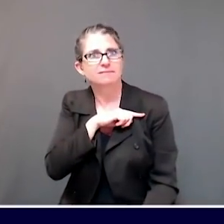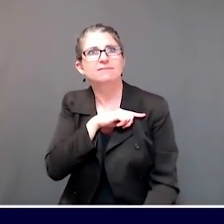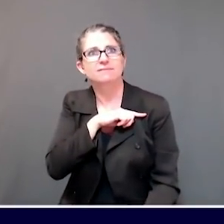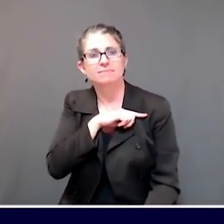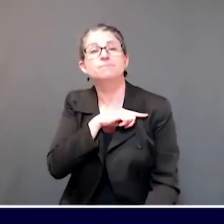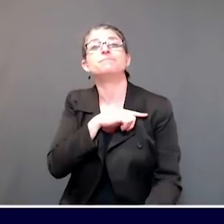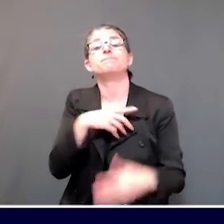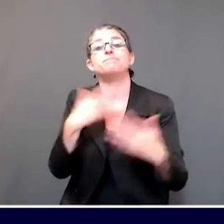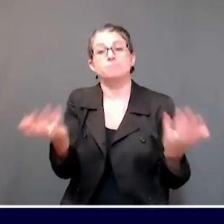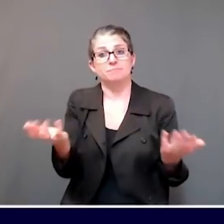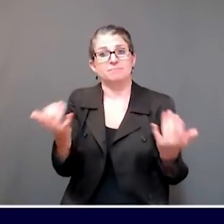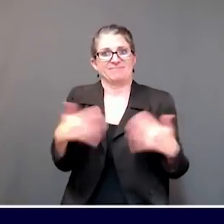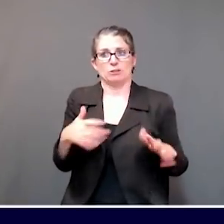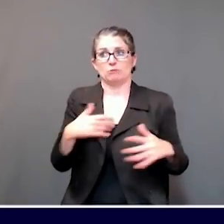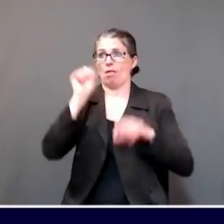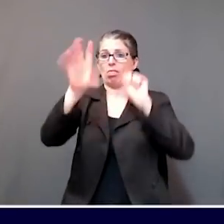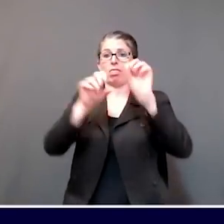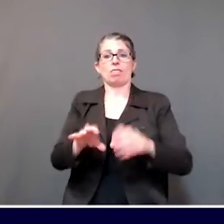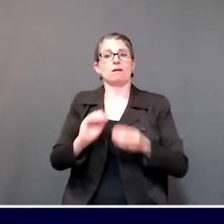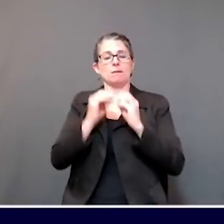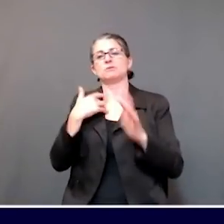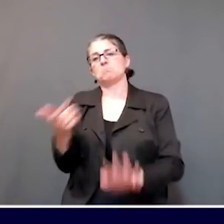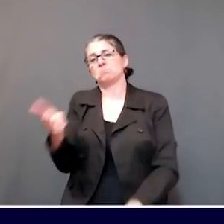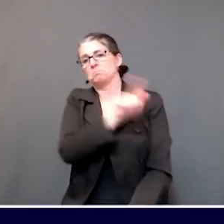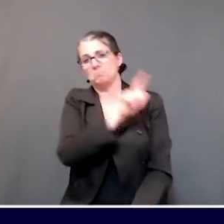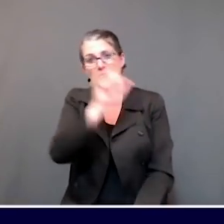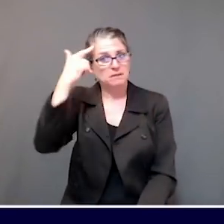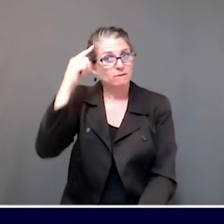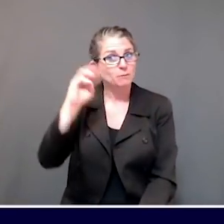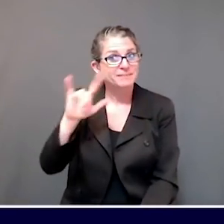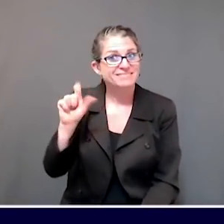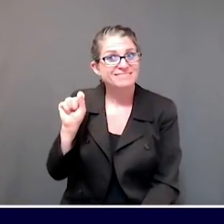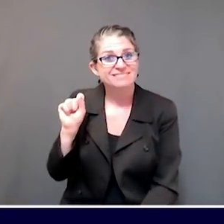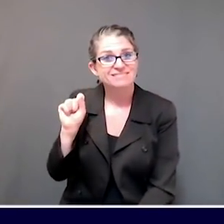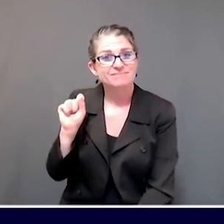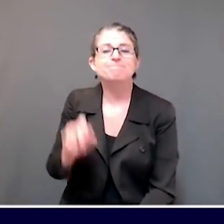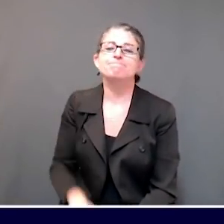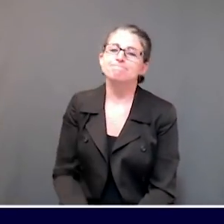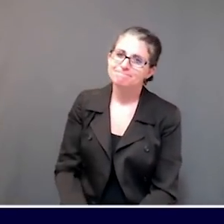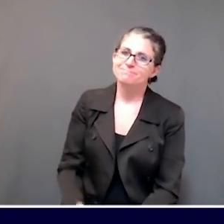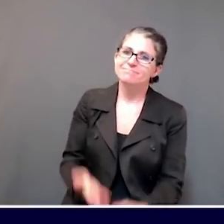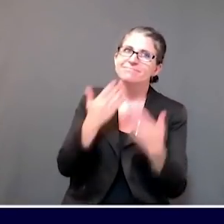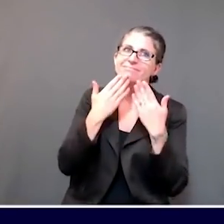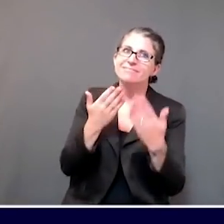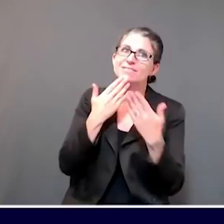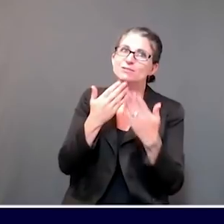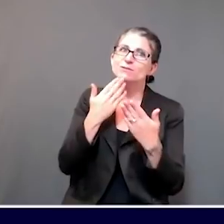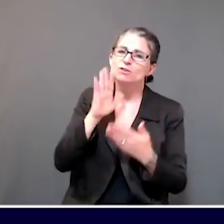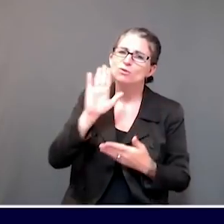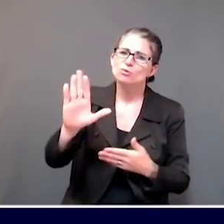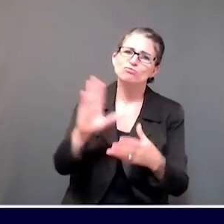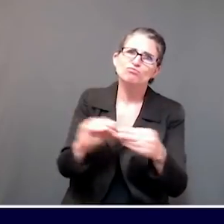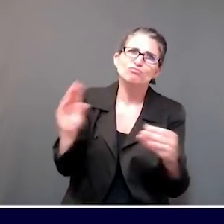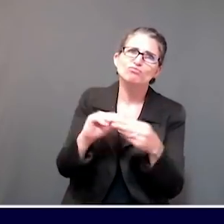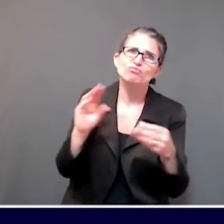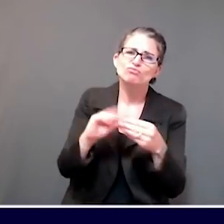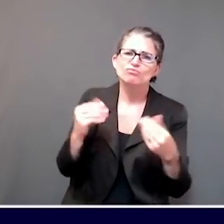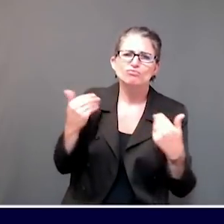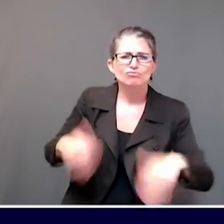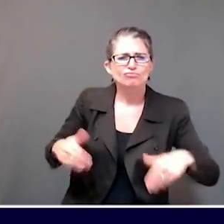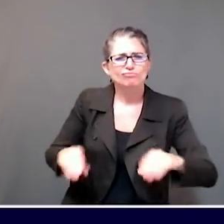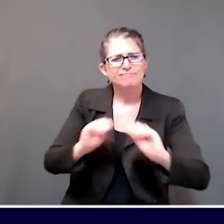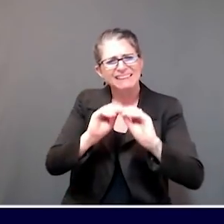Governor Mills, I'd like to turn things over to you. Thank you, Dr. Shah, as always, for your common sense report about what's going